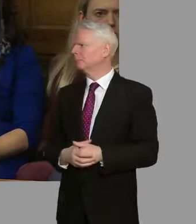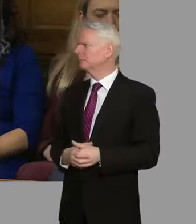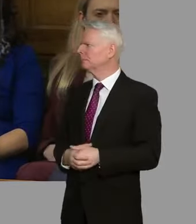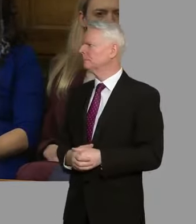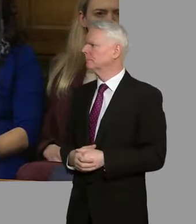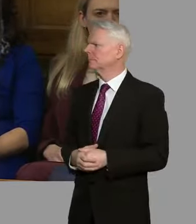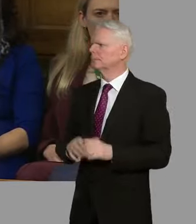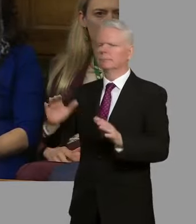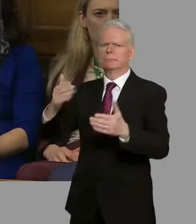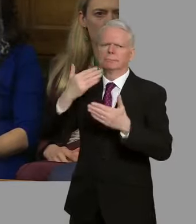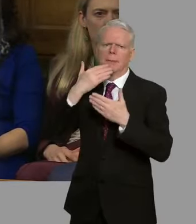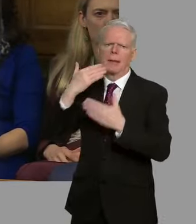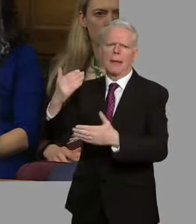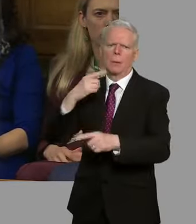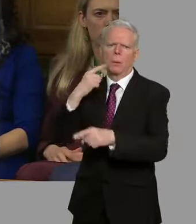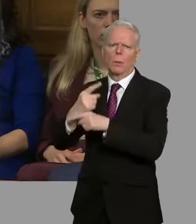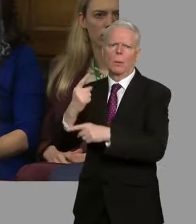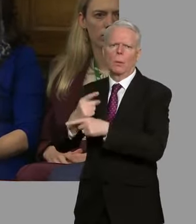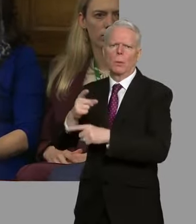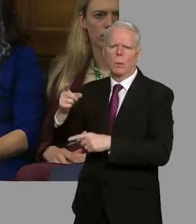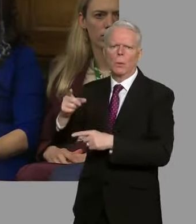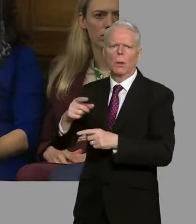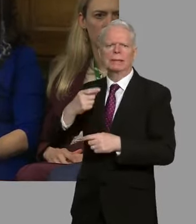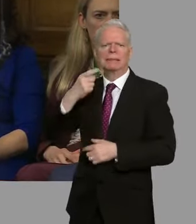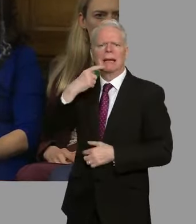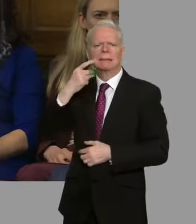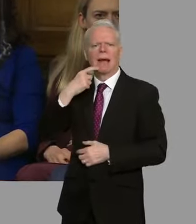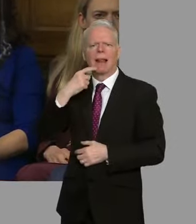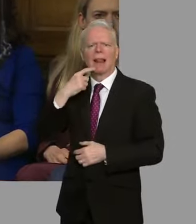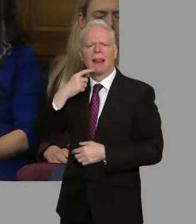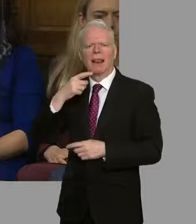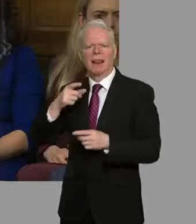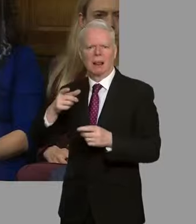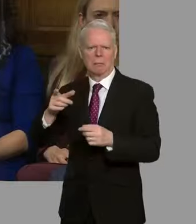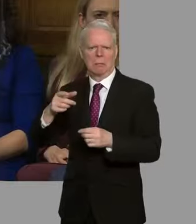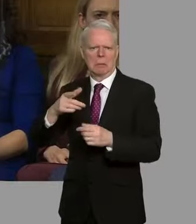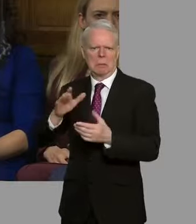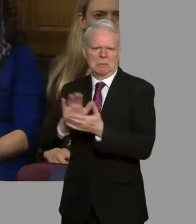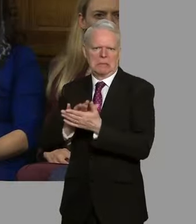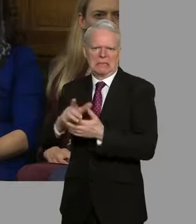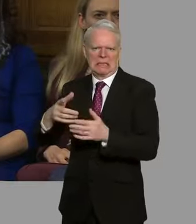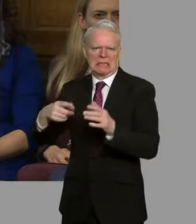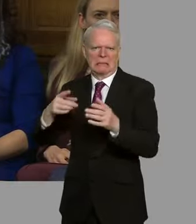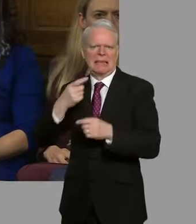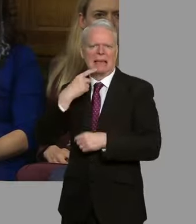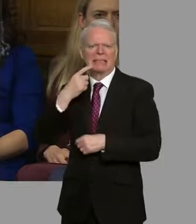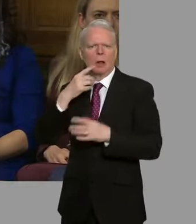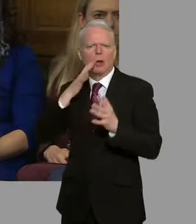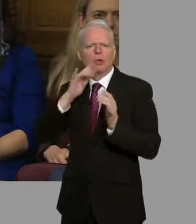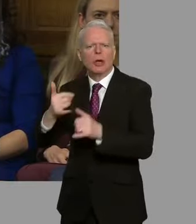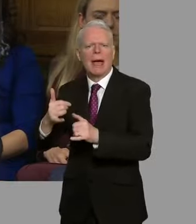dental practice in the Blackburn Partnership Centre since 2018, but NHS Lothian has been